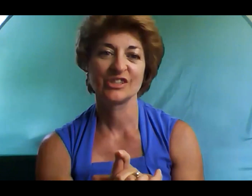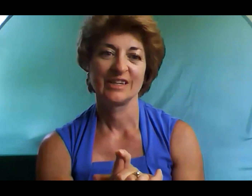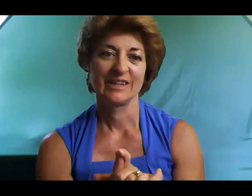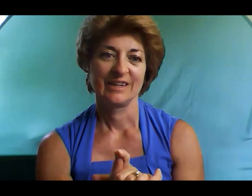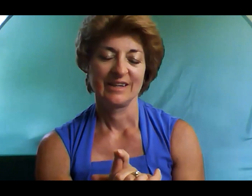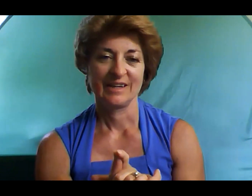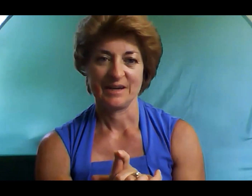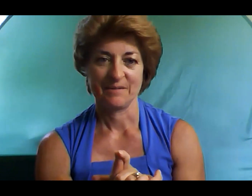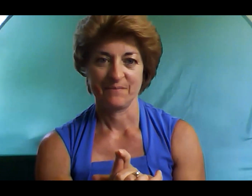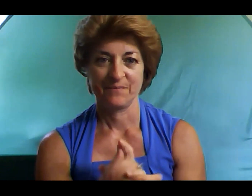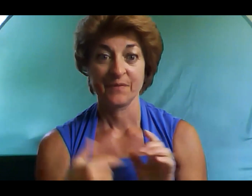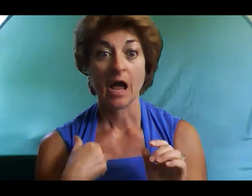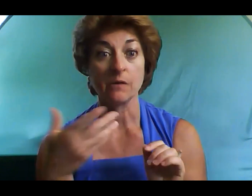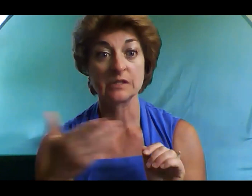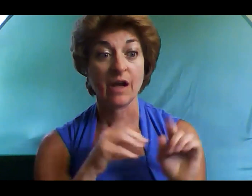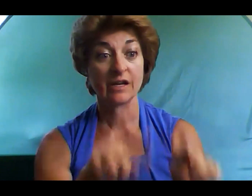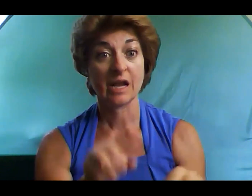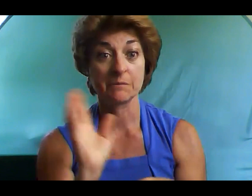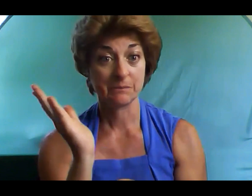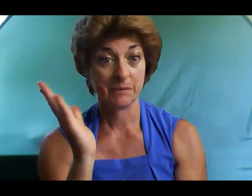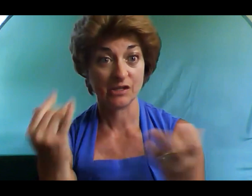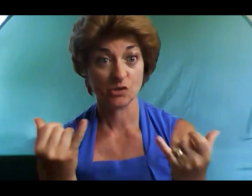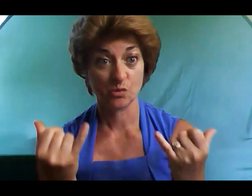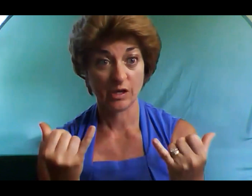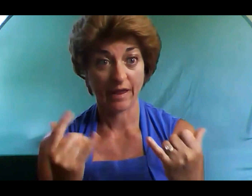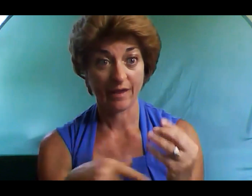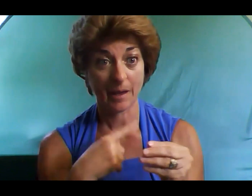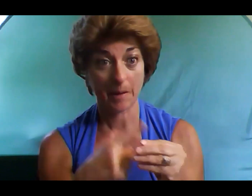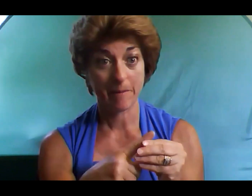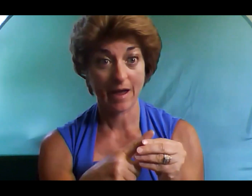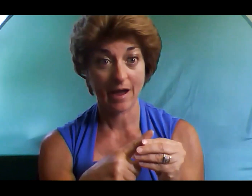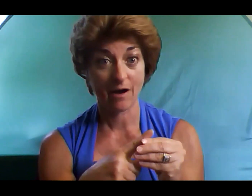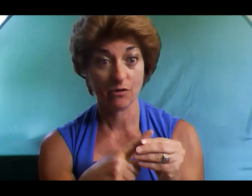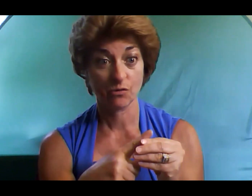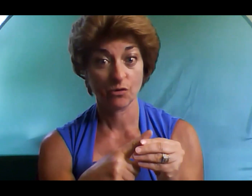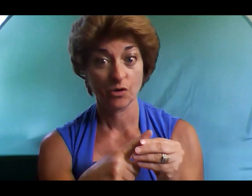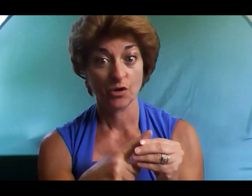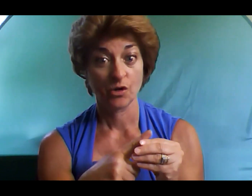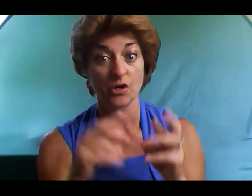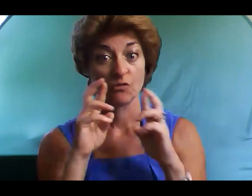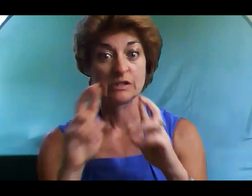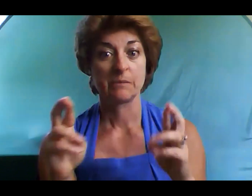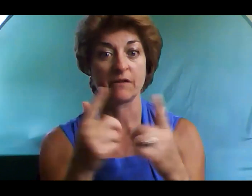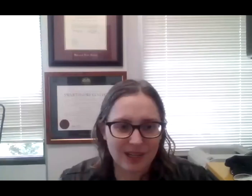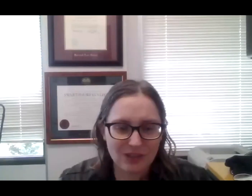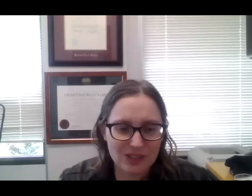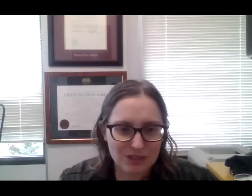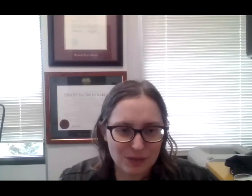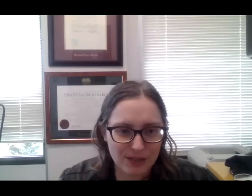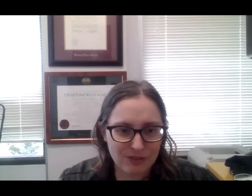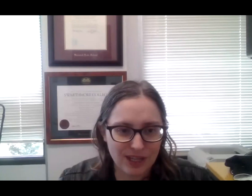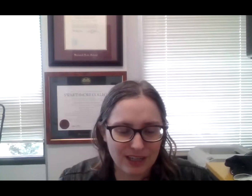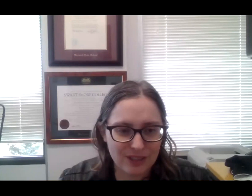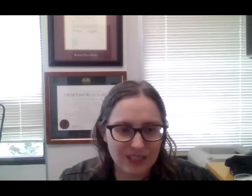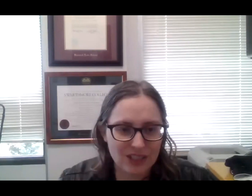I was invited to come speak to you today about respectful language and use